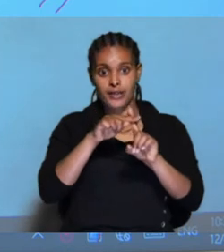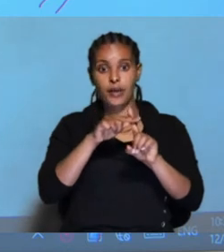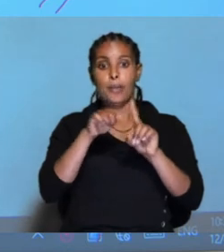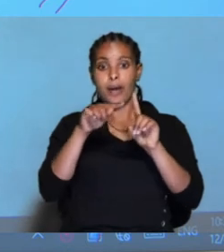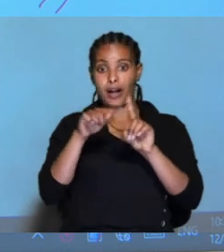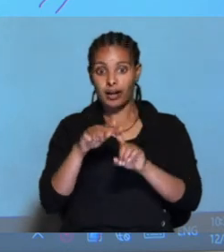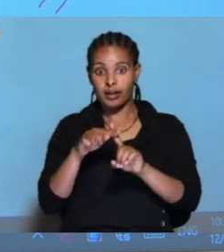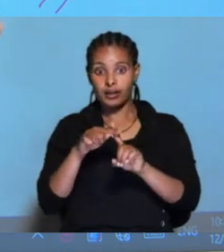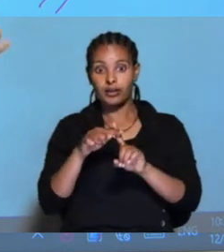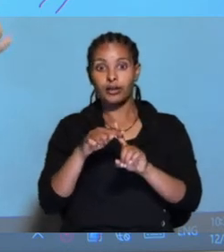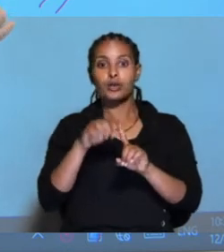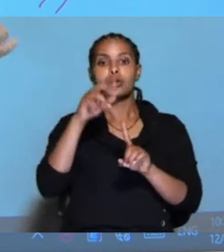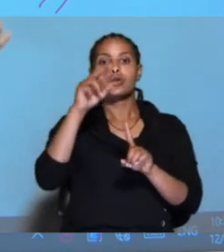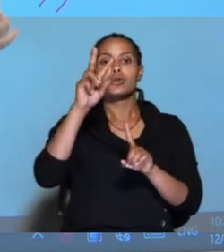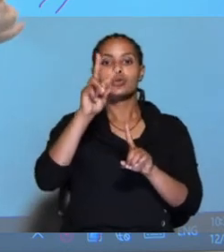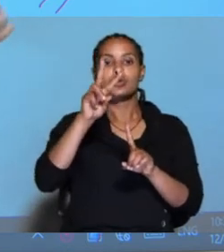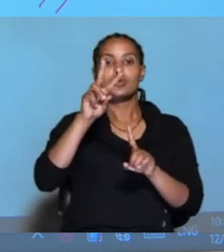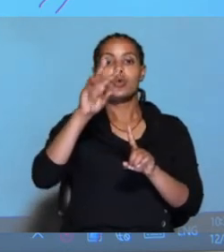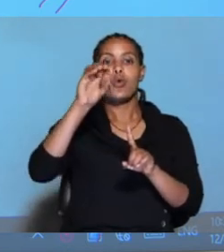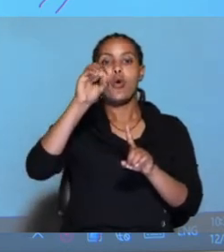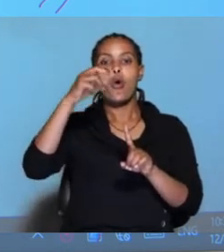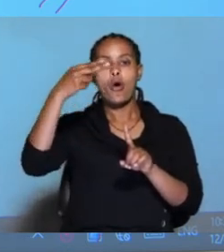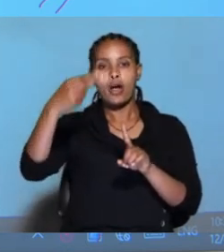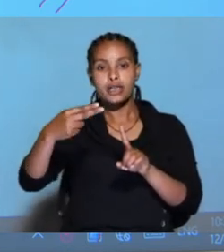barium 2 plus 2OH-.